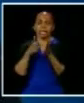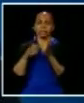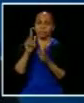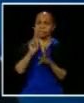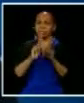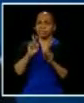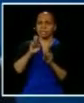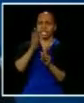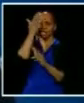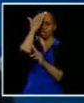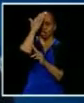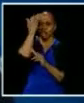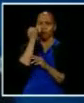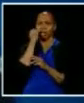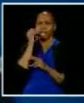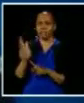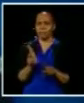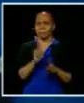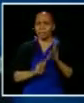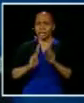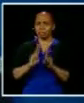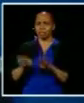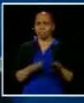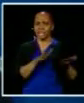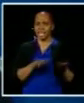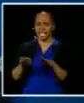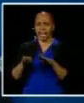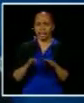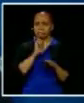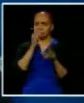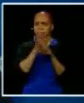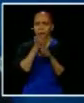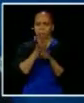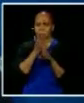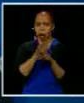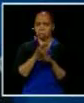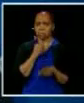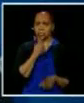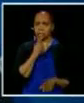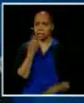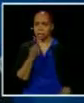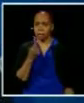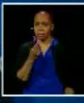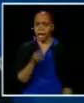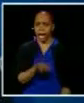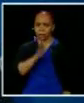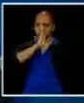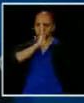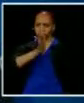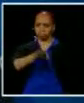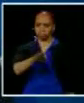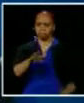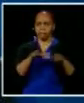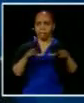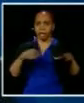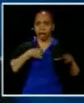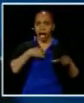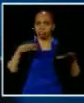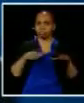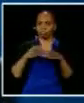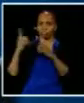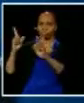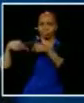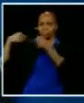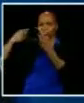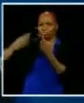folks have to know that if people act in a certain way, that they're going to be called out on it. And using direct and blunt language is something that I've done my whole life.